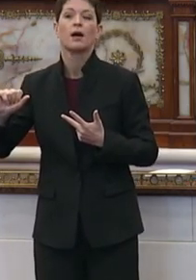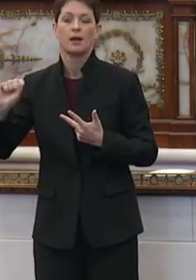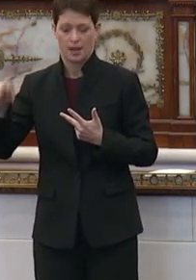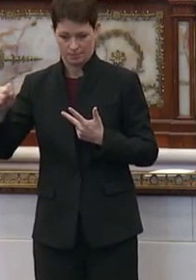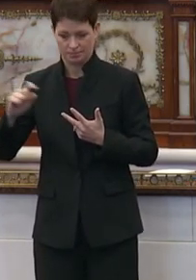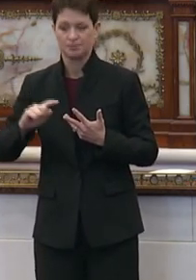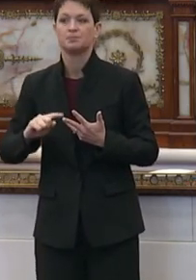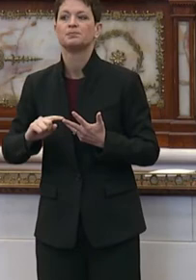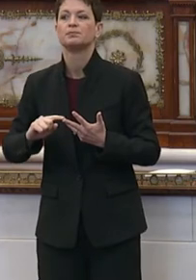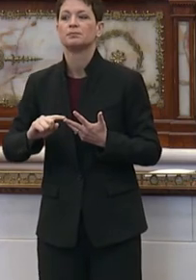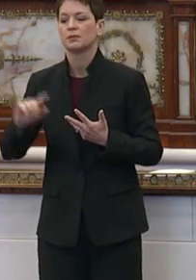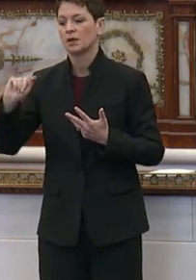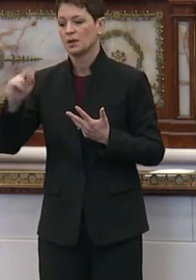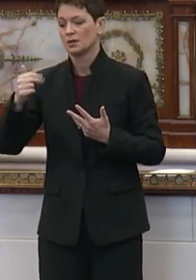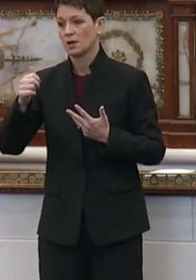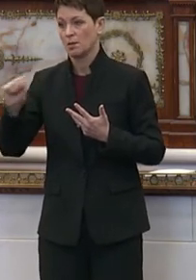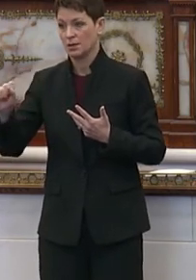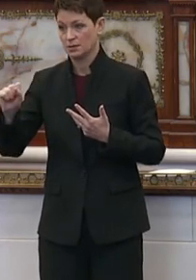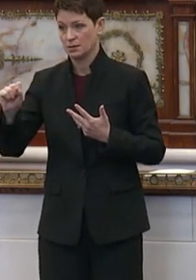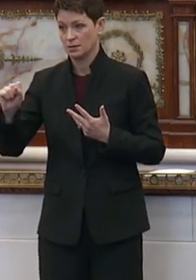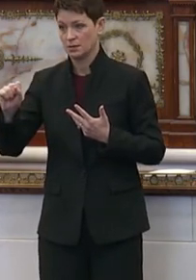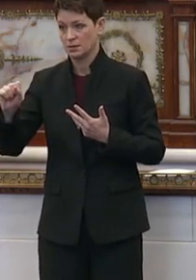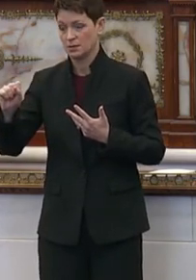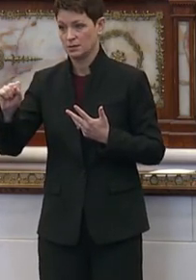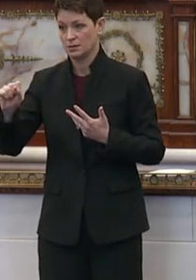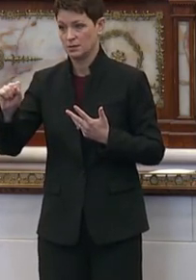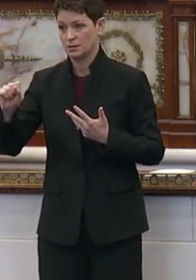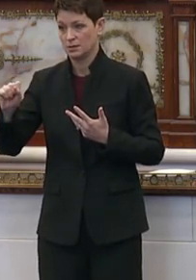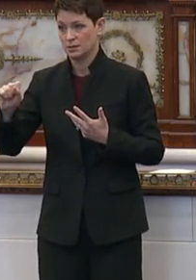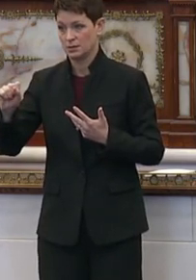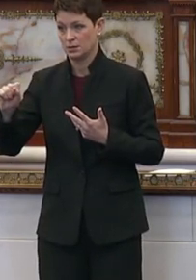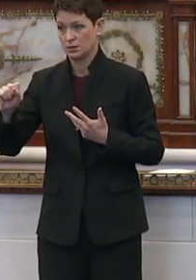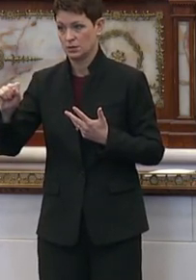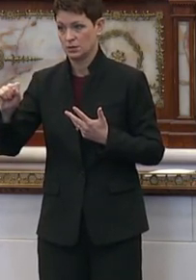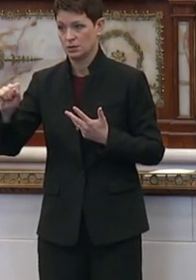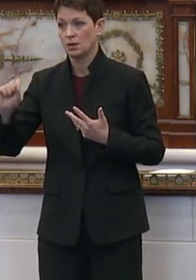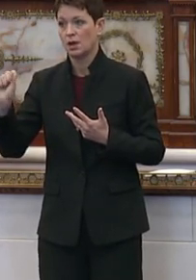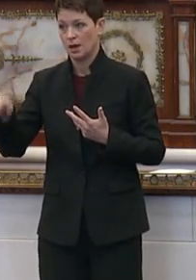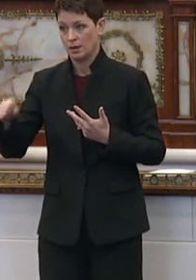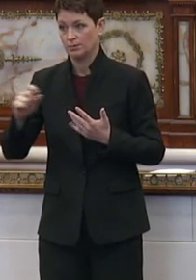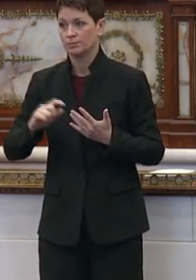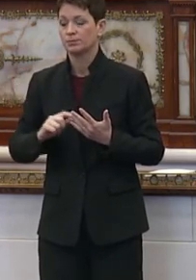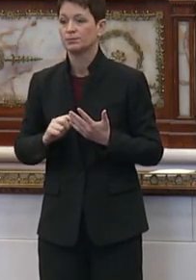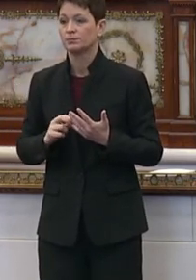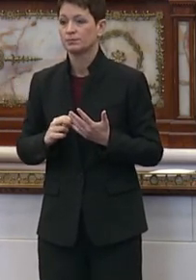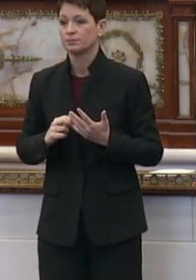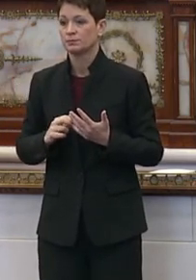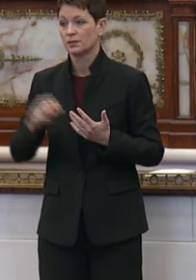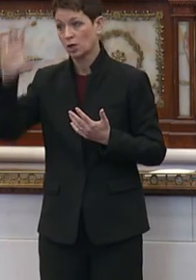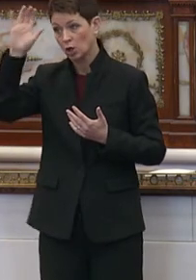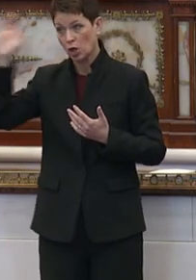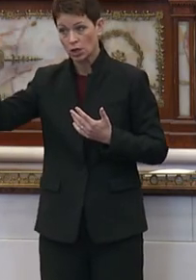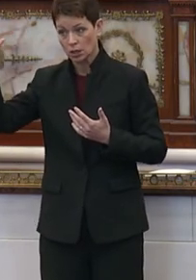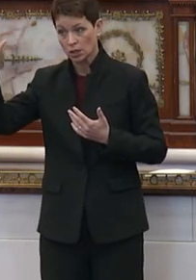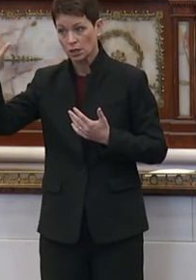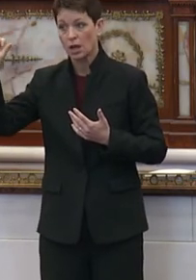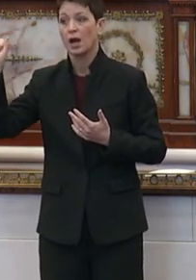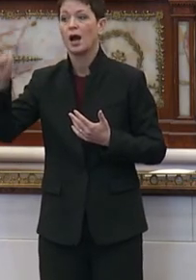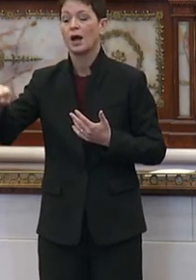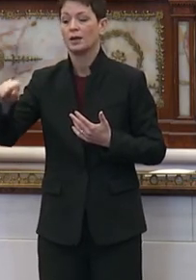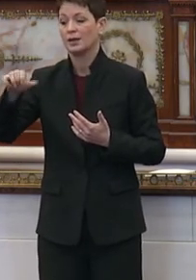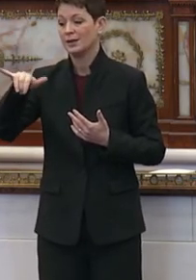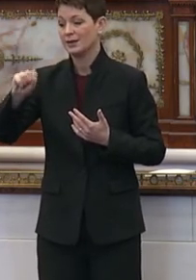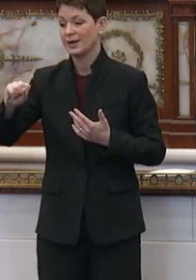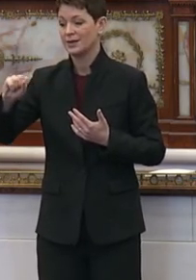Aye. Councilman Thomas? Aye. Council President Clark?